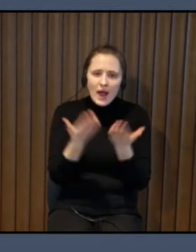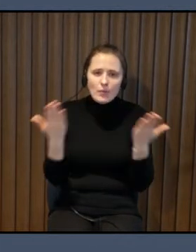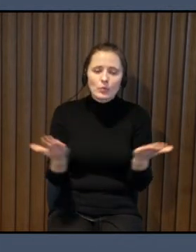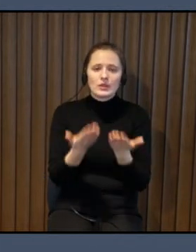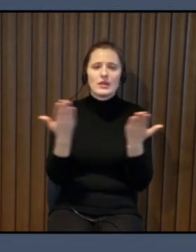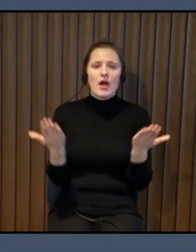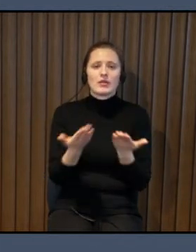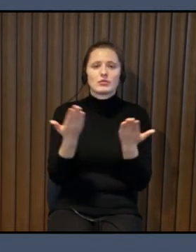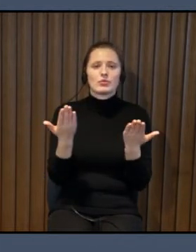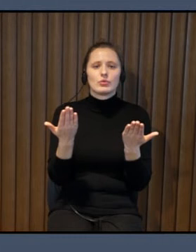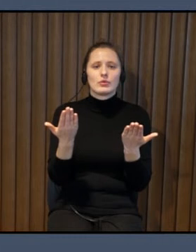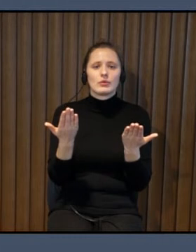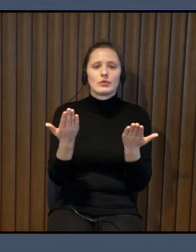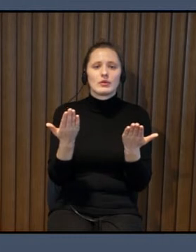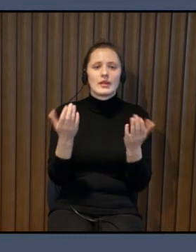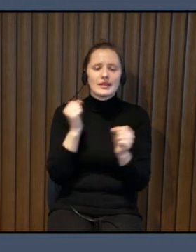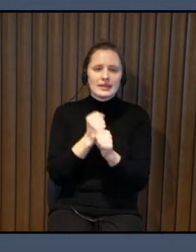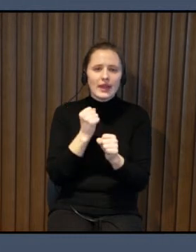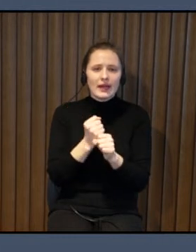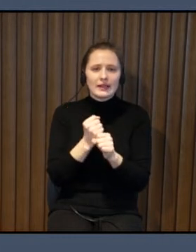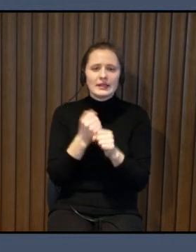general laws. And